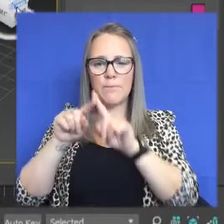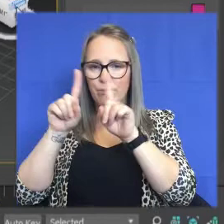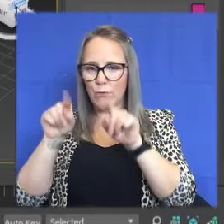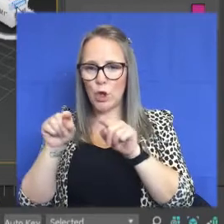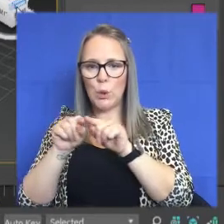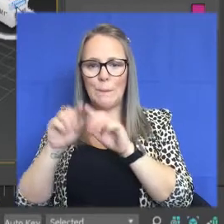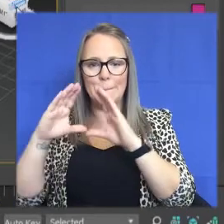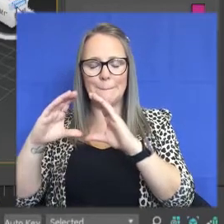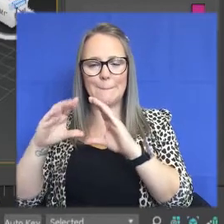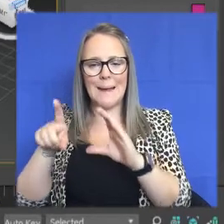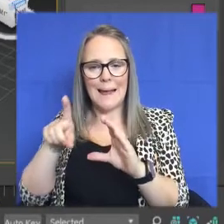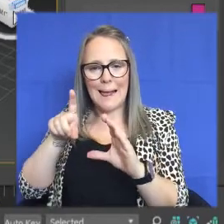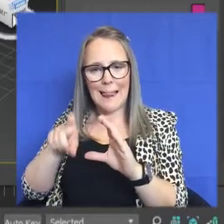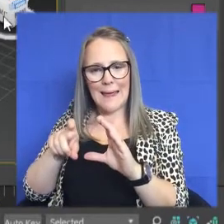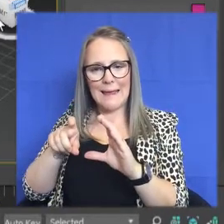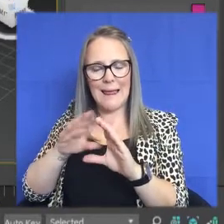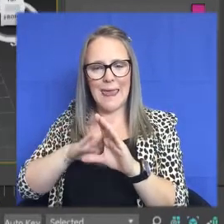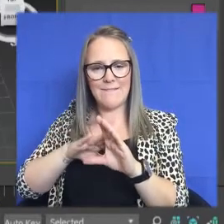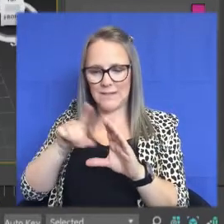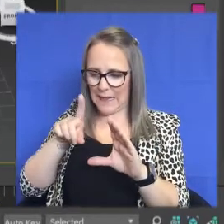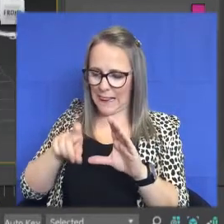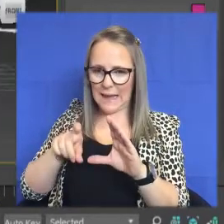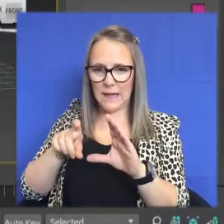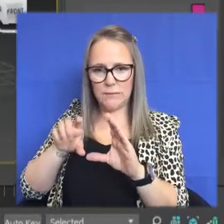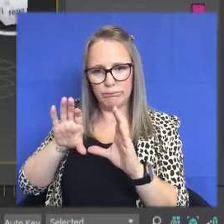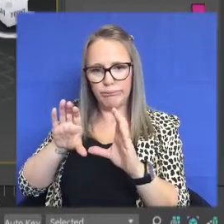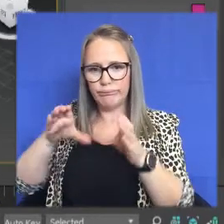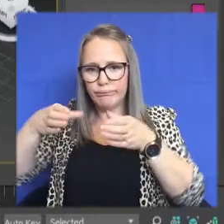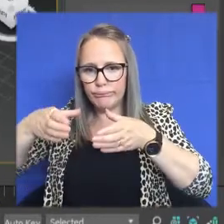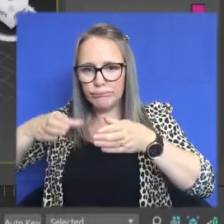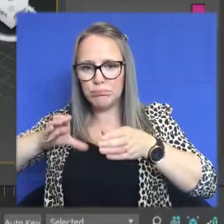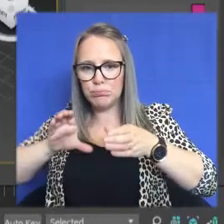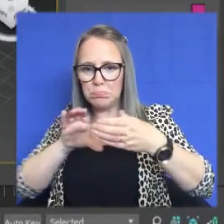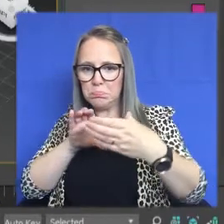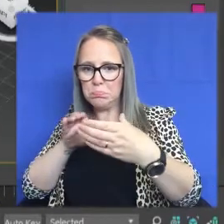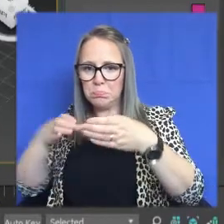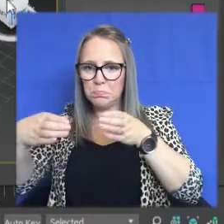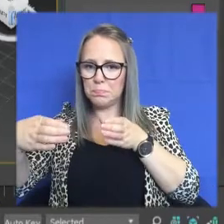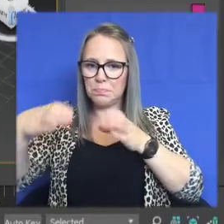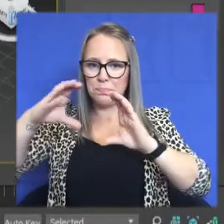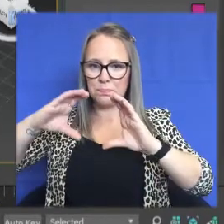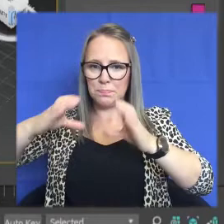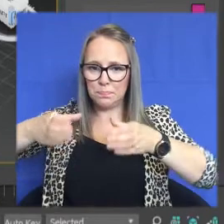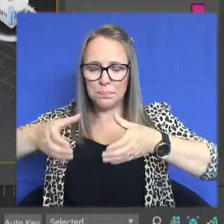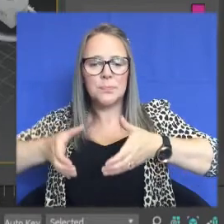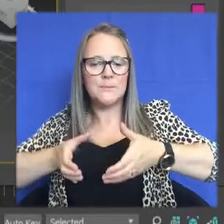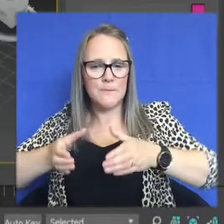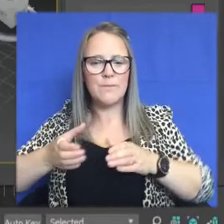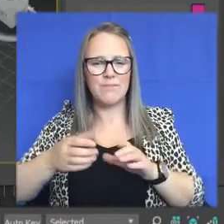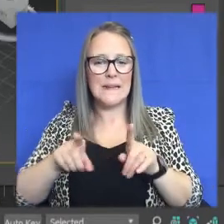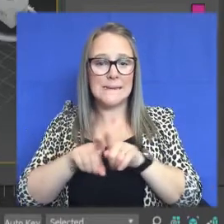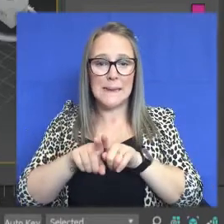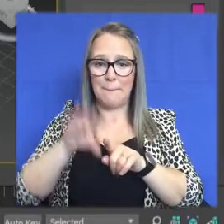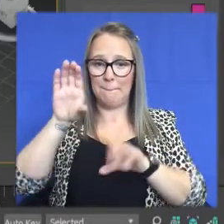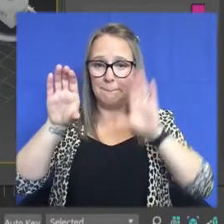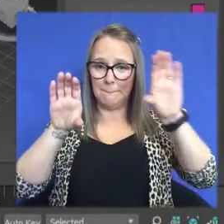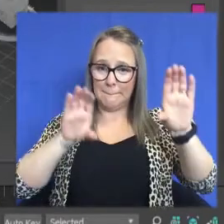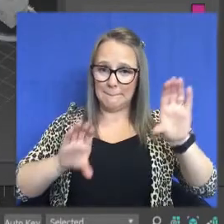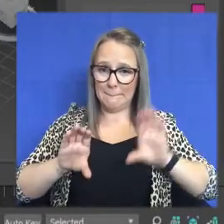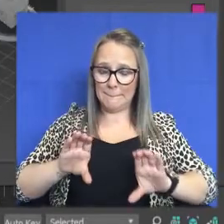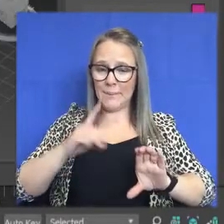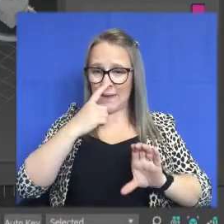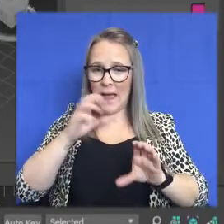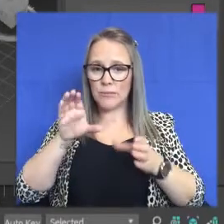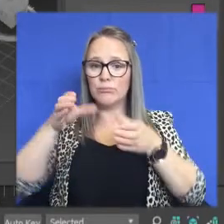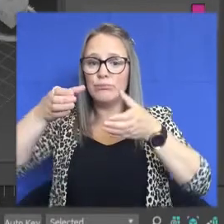you left click and hold with your mouse, you can actually spin round and change the perspective views. You can do that for all the different views if you